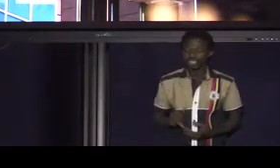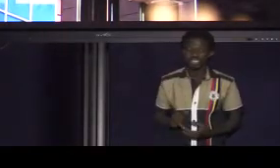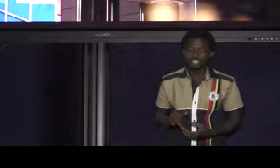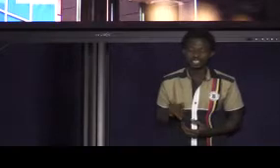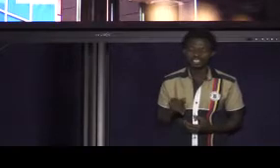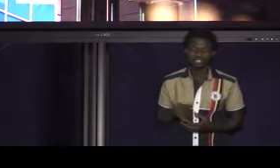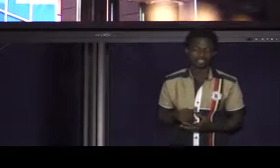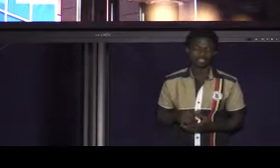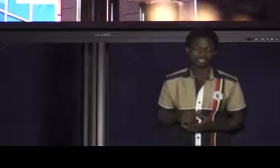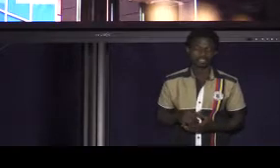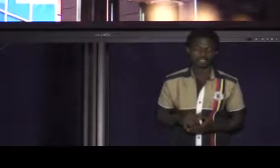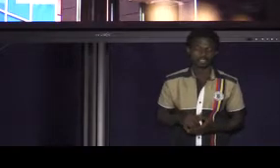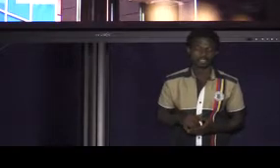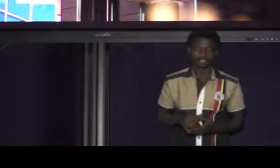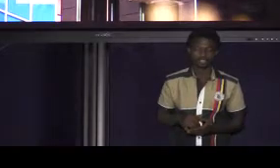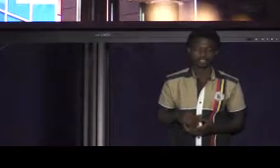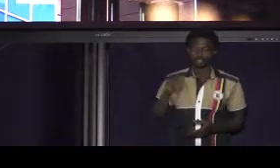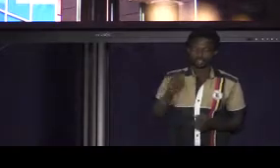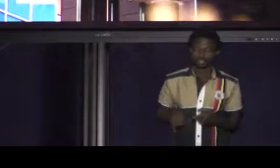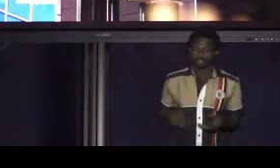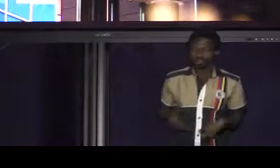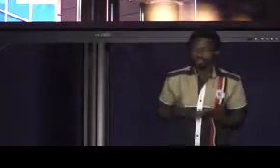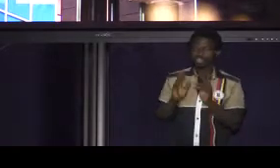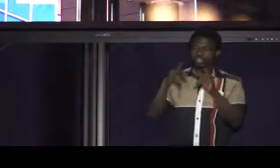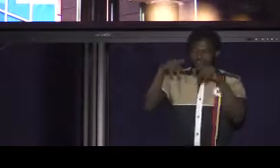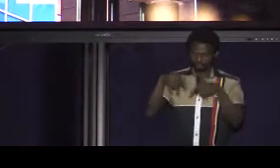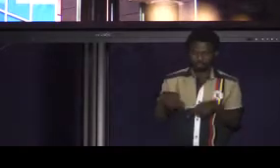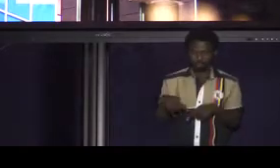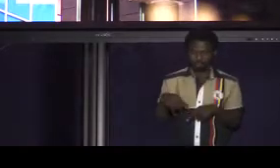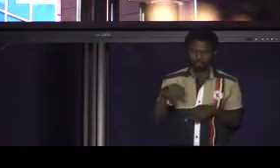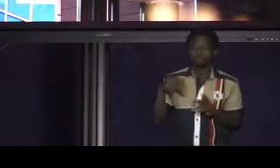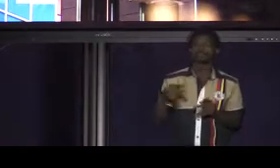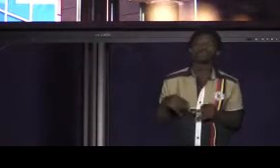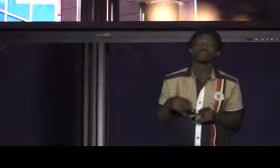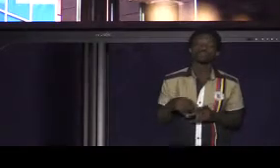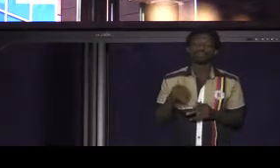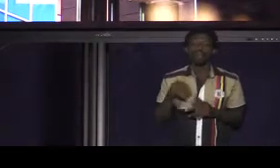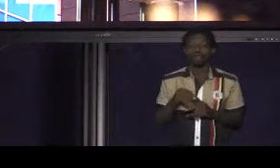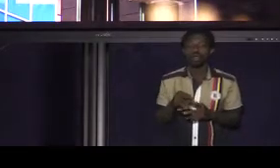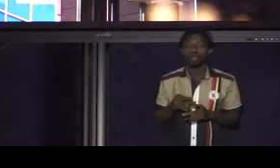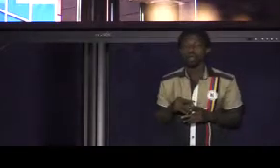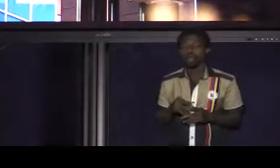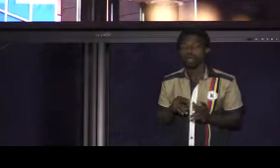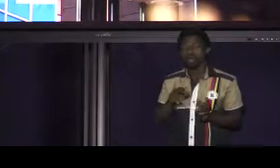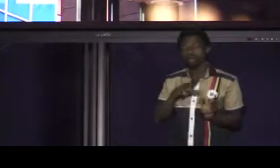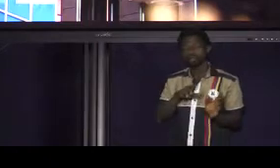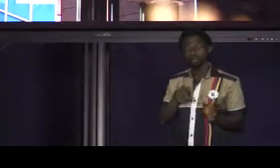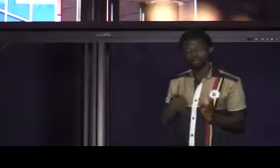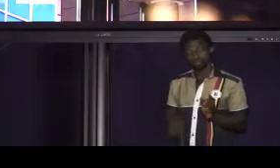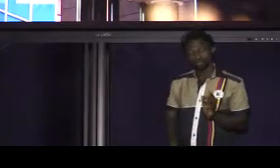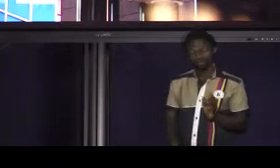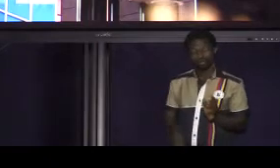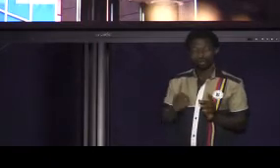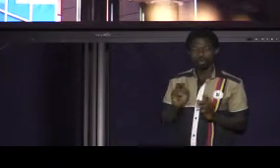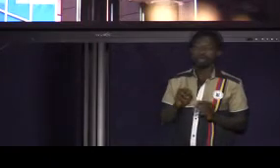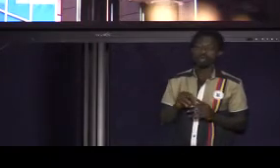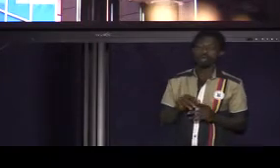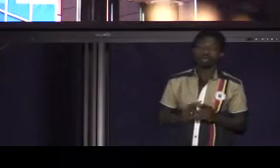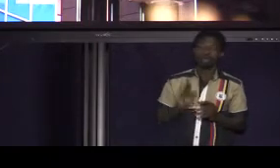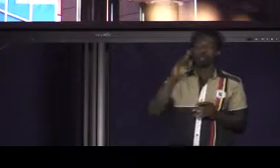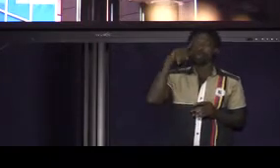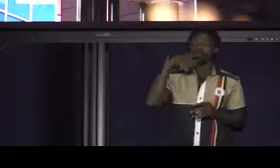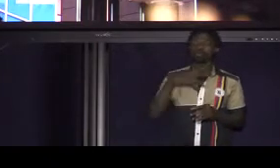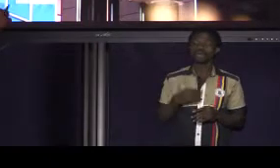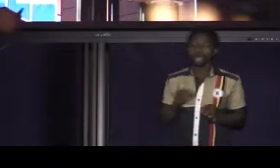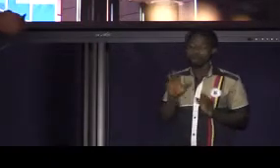make use of pulley to lift the people or loads up and to bring them down. So pulley is